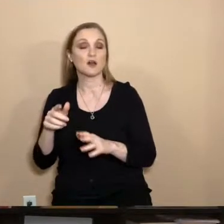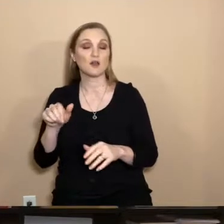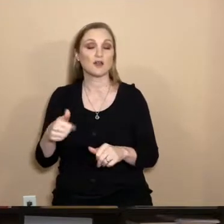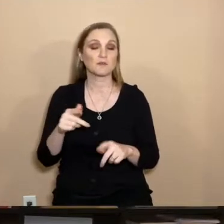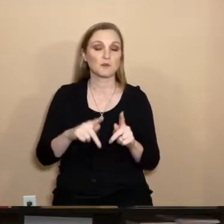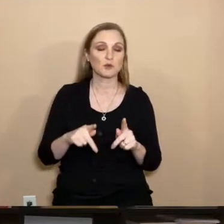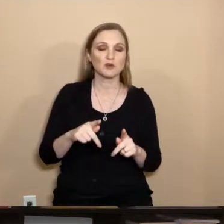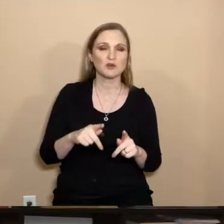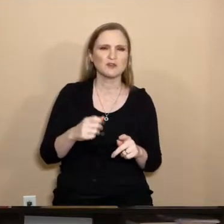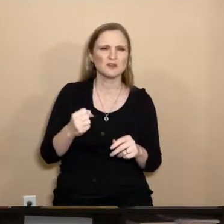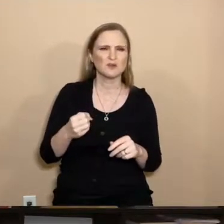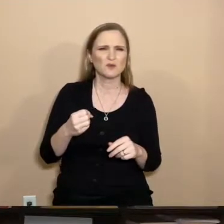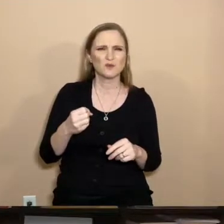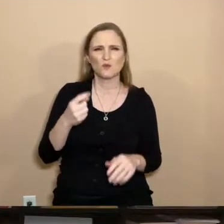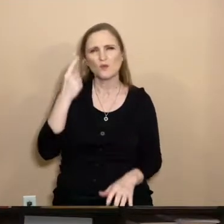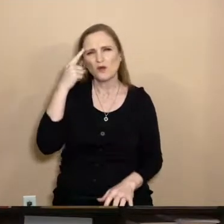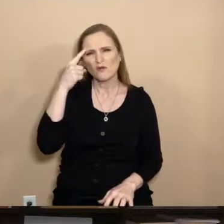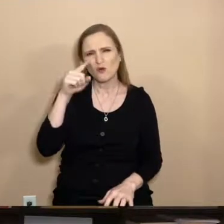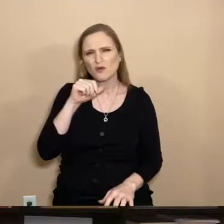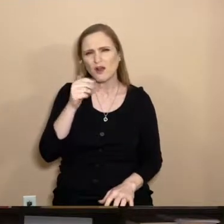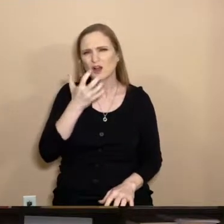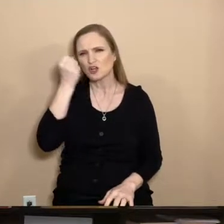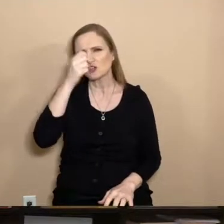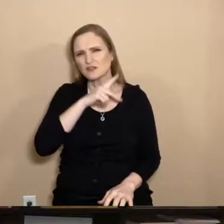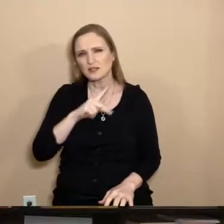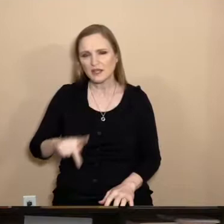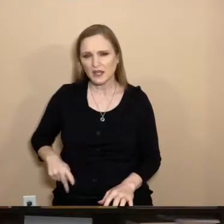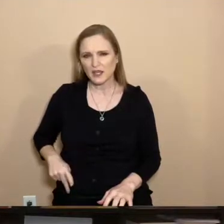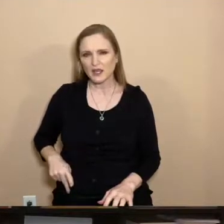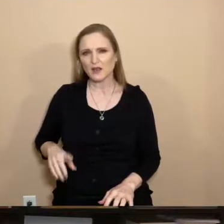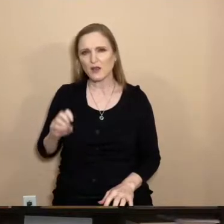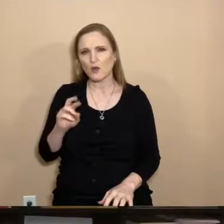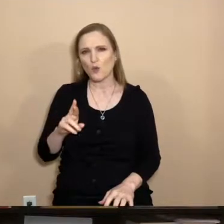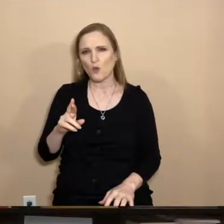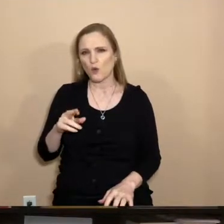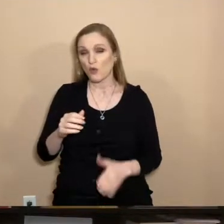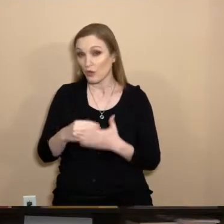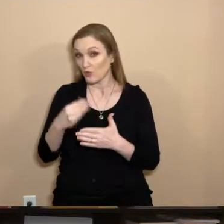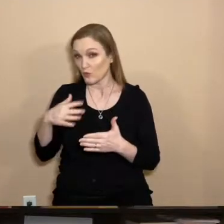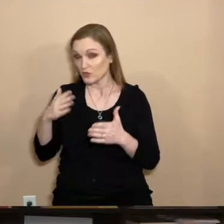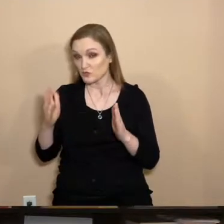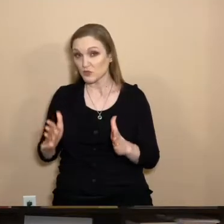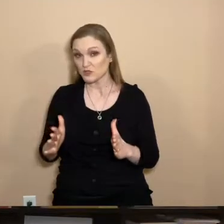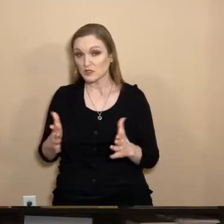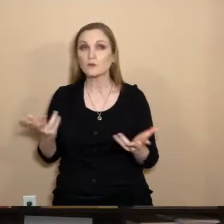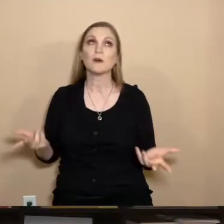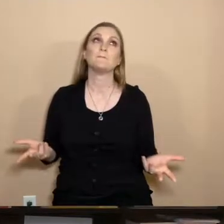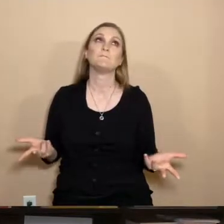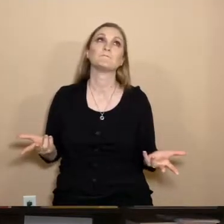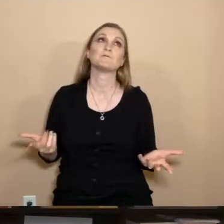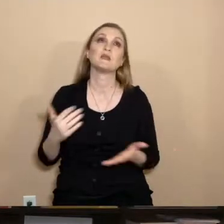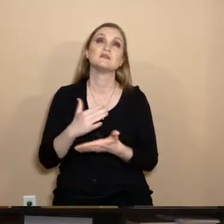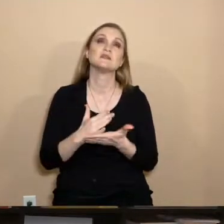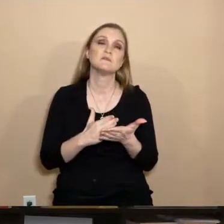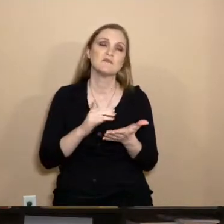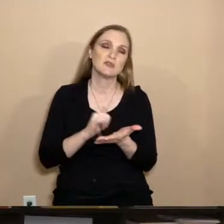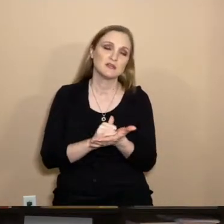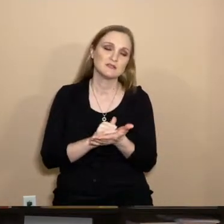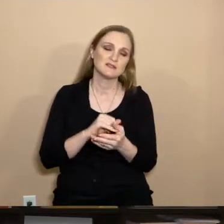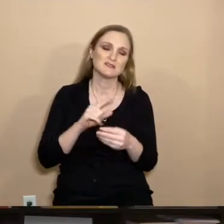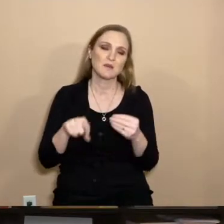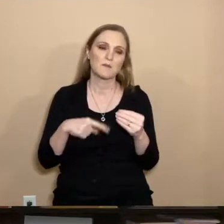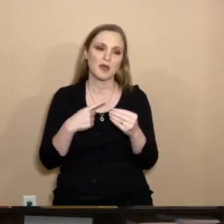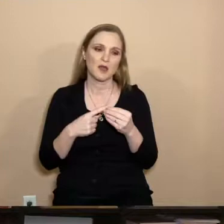And the question is, why should one not curse the king, nor the rich? Some of this is